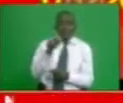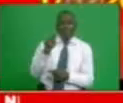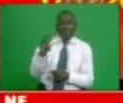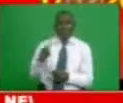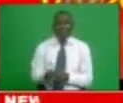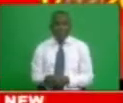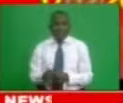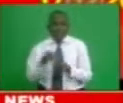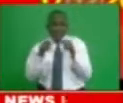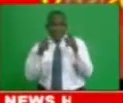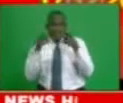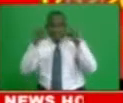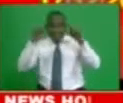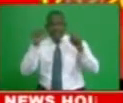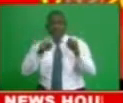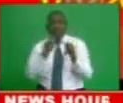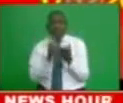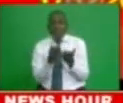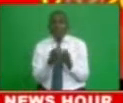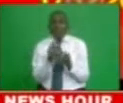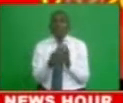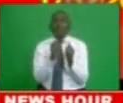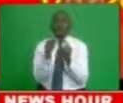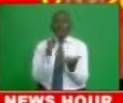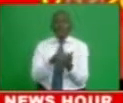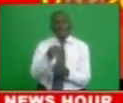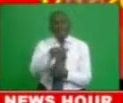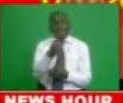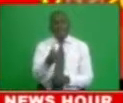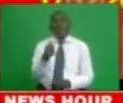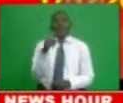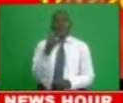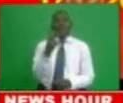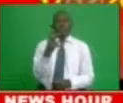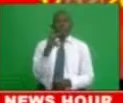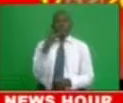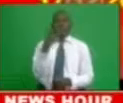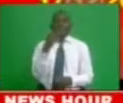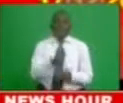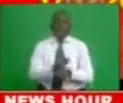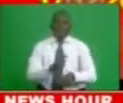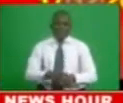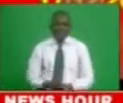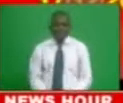2024. Mr. Kagame could then potentially run for another 2 5-year terms.